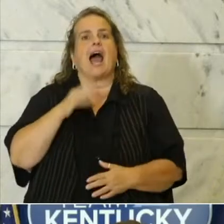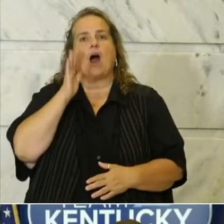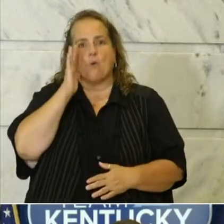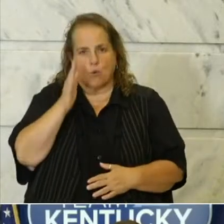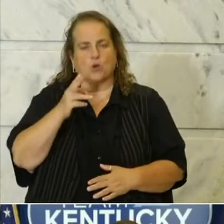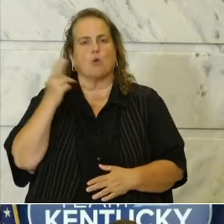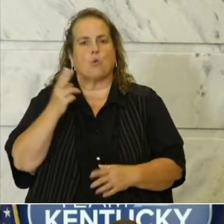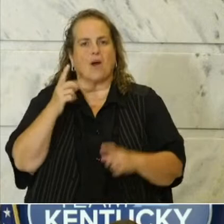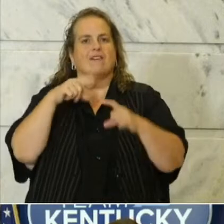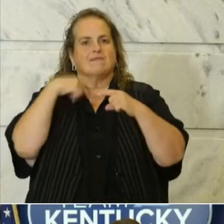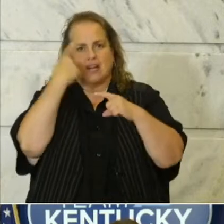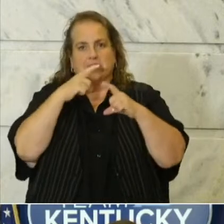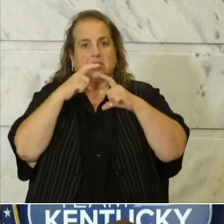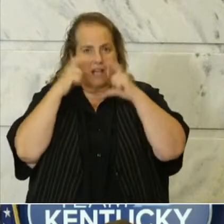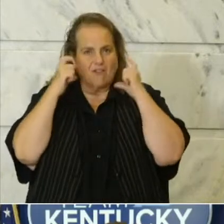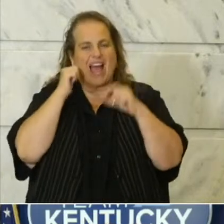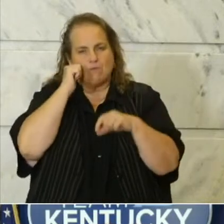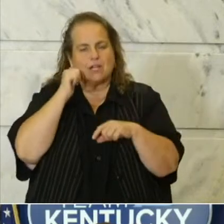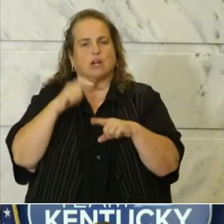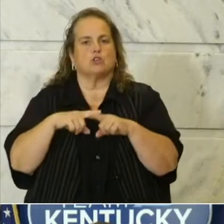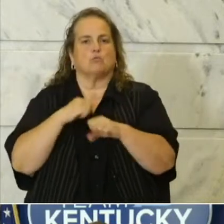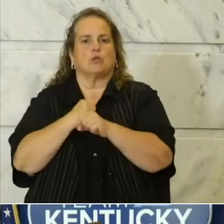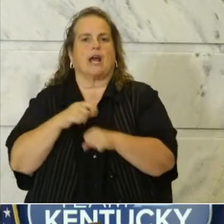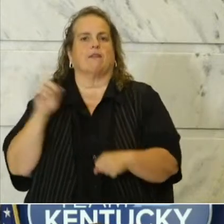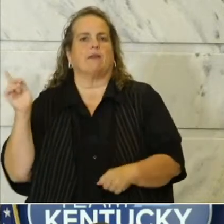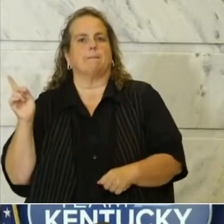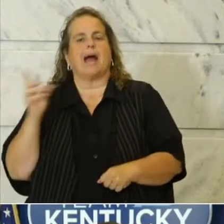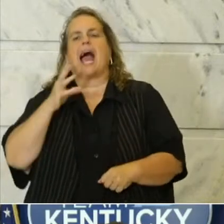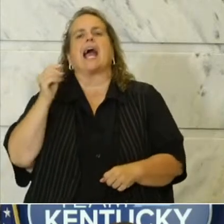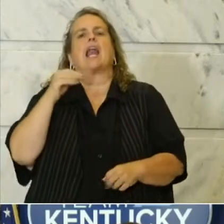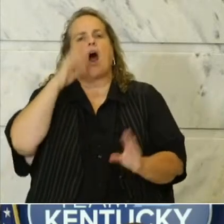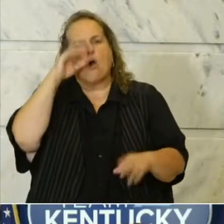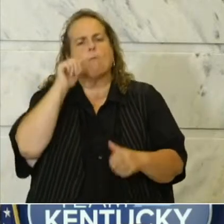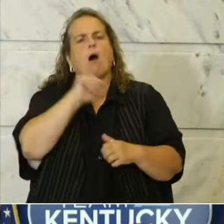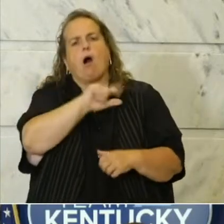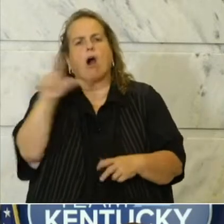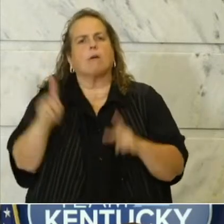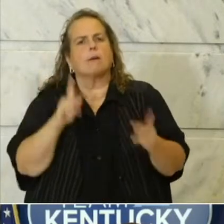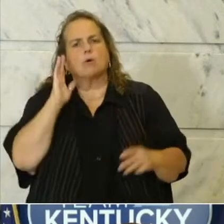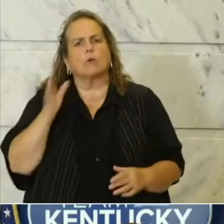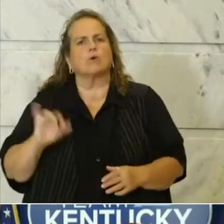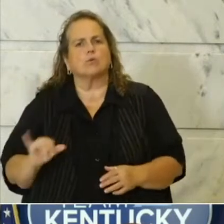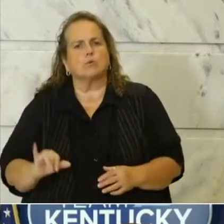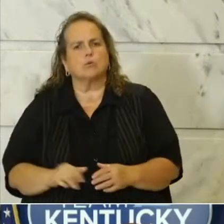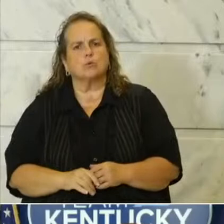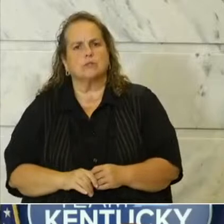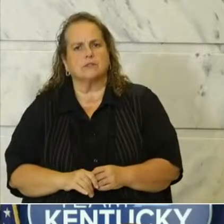covering every day to protect them, and I hope everybody else will too.